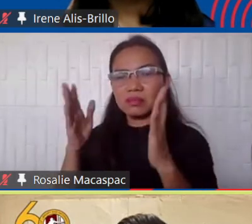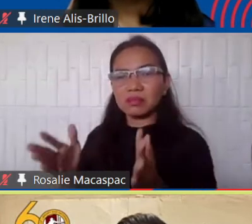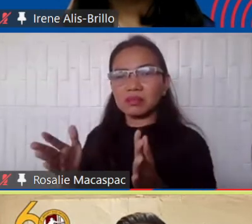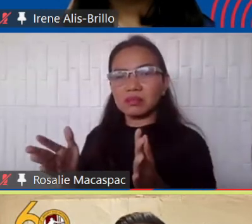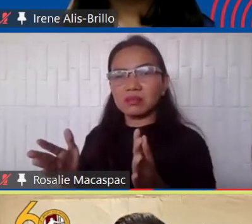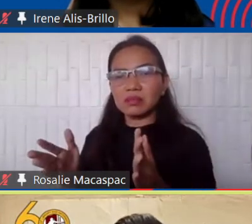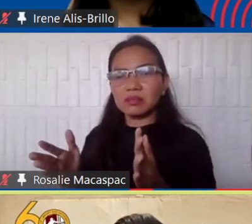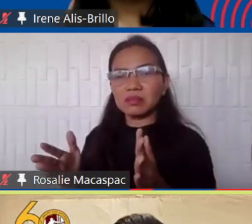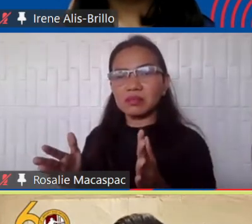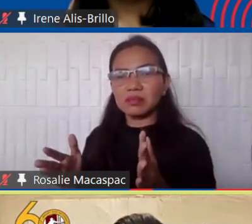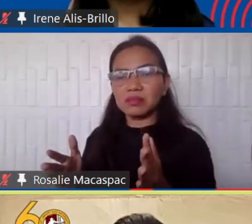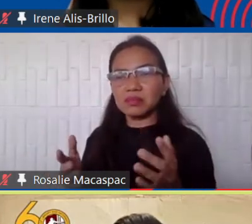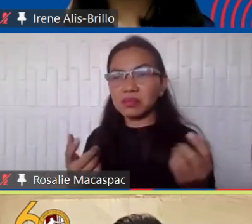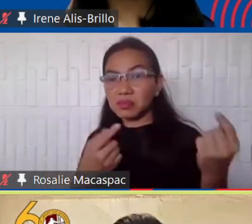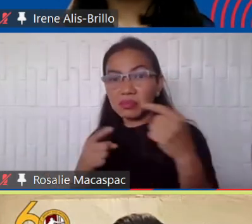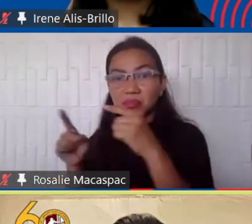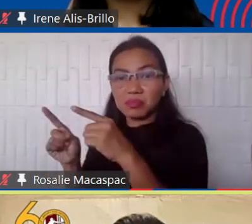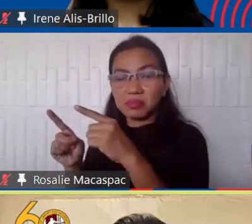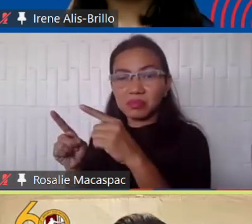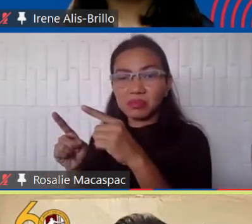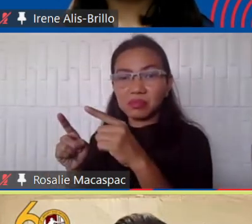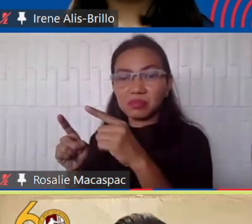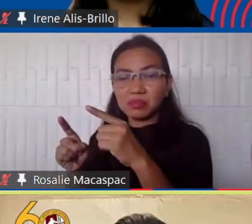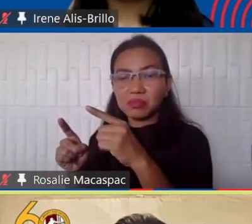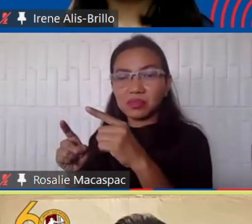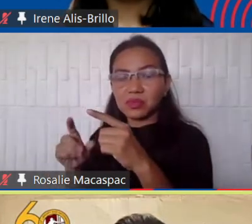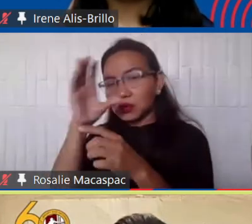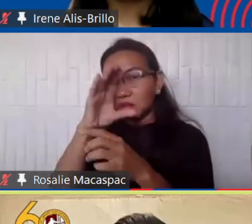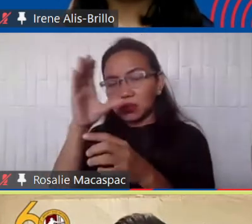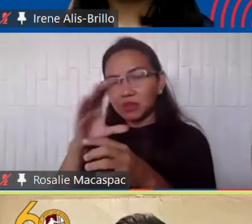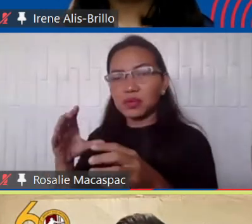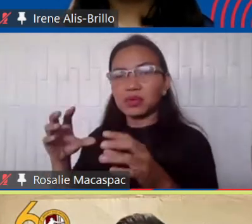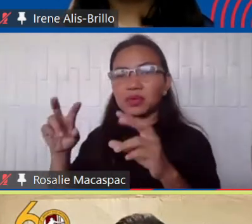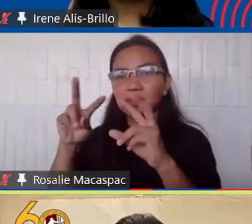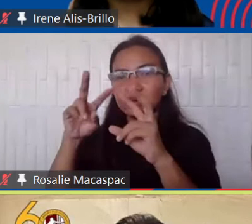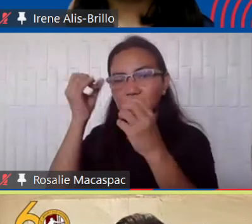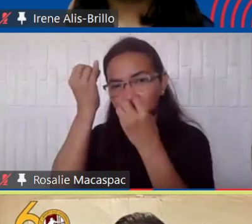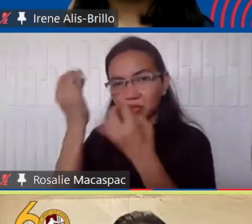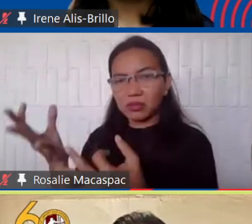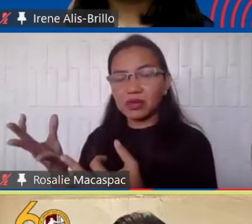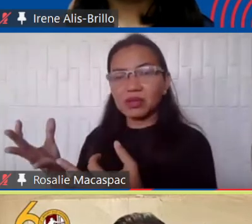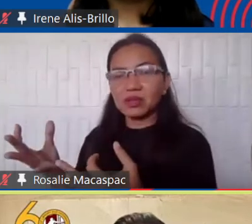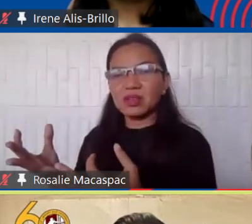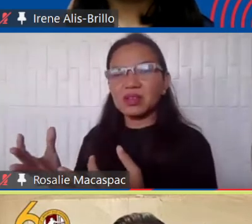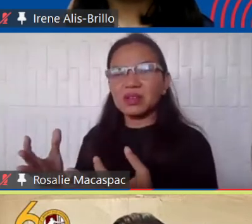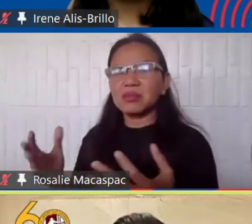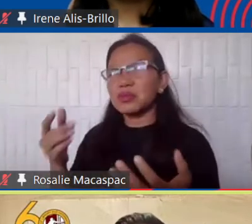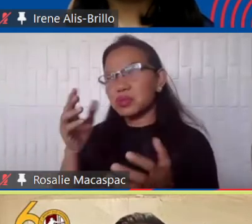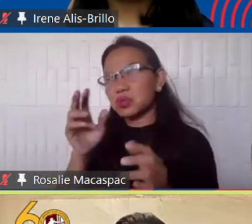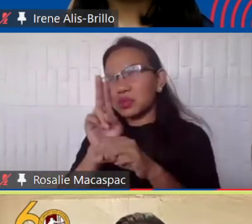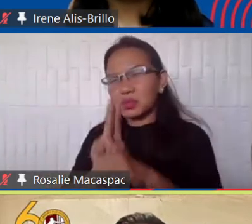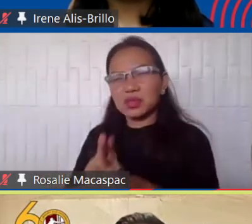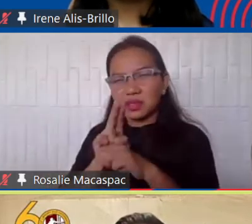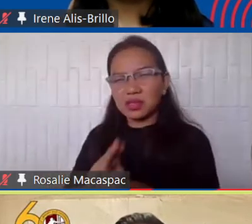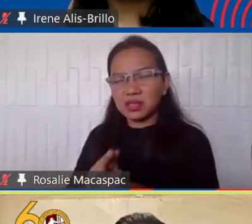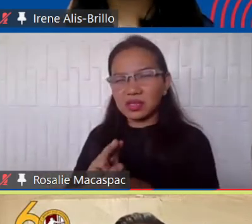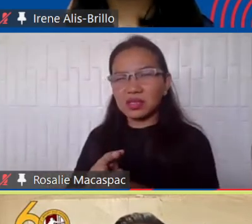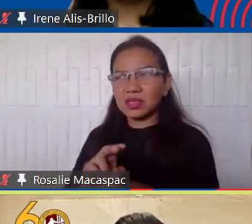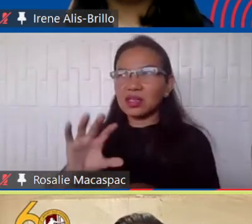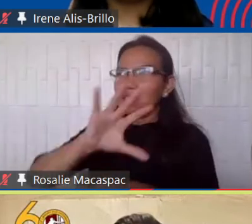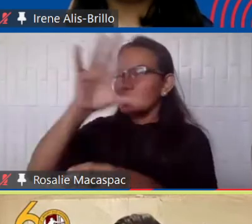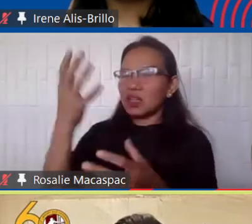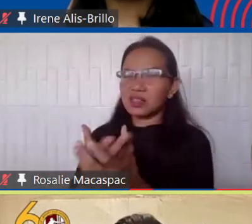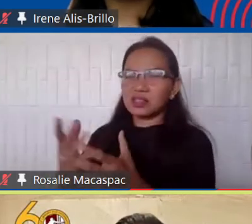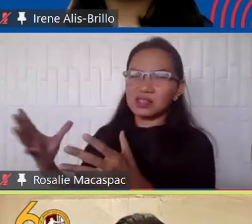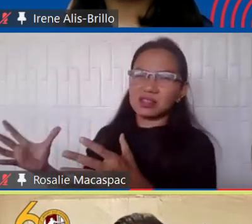that they come to us to look for information, usually they've exhausted all the resources, 'di